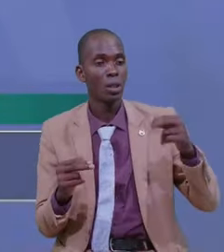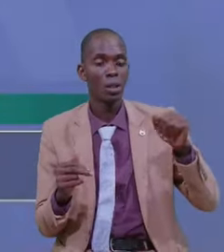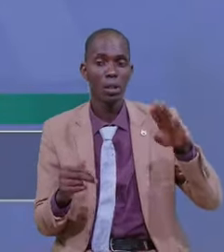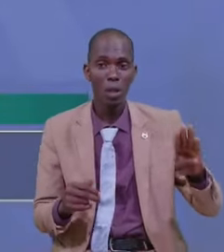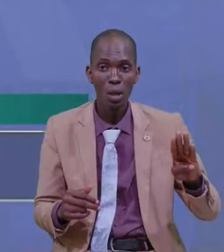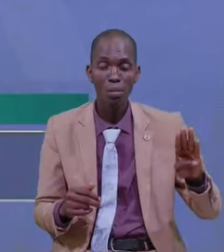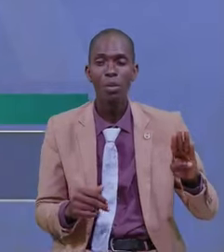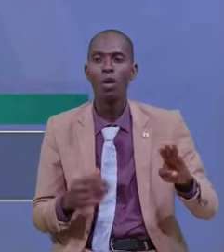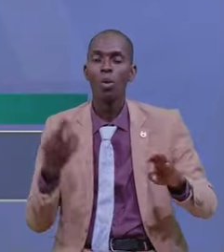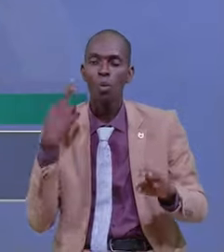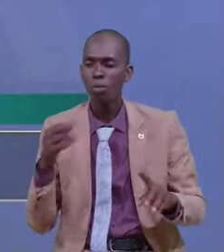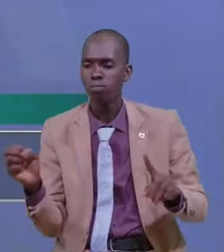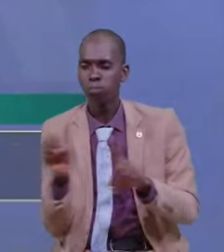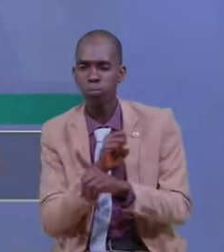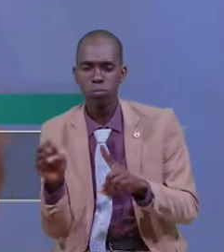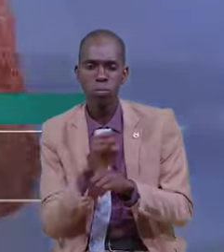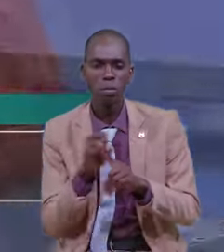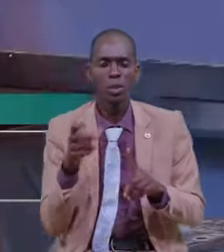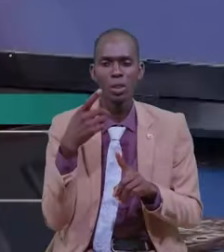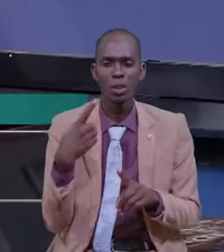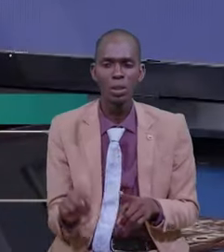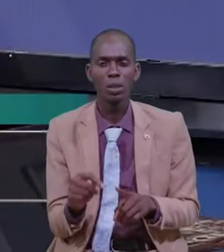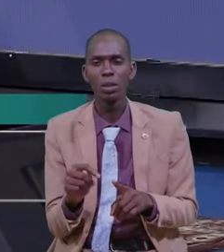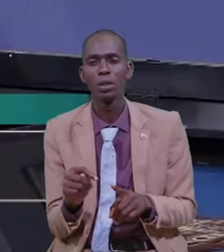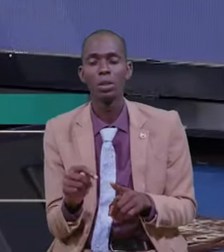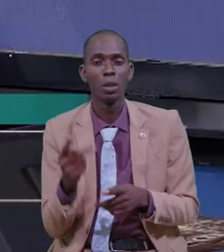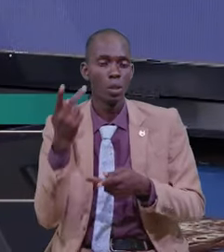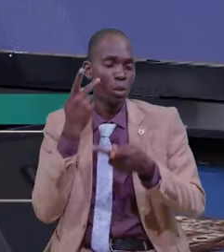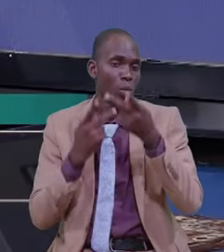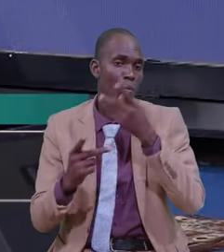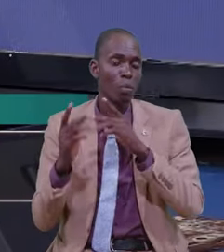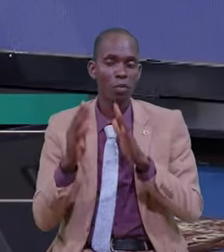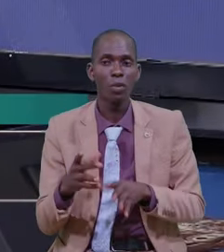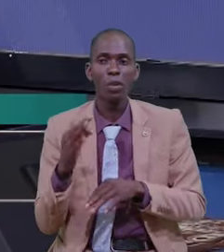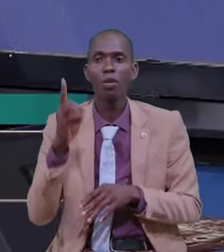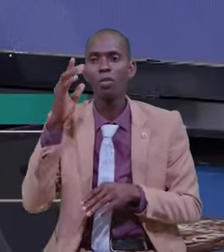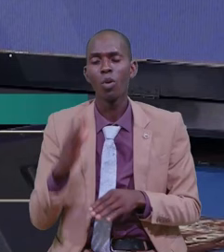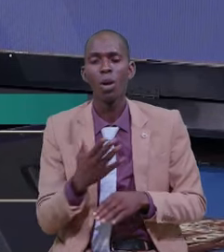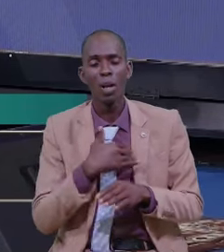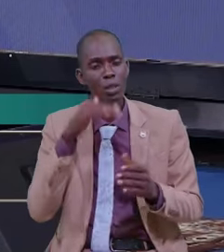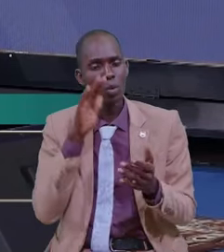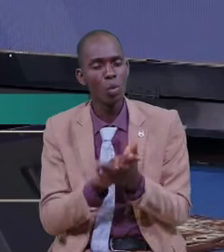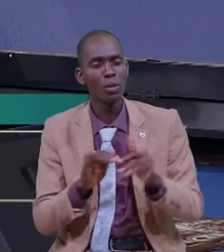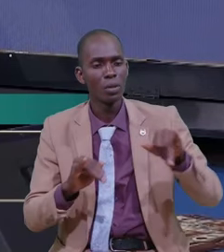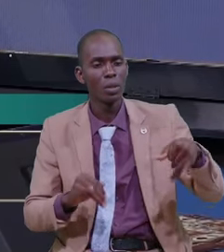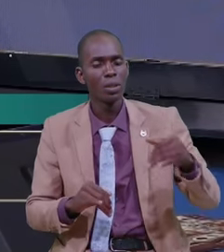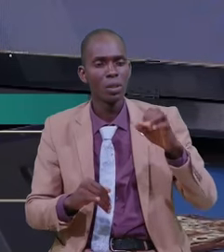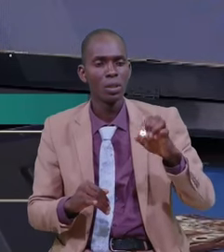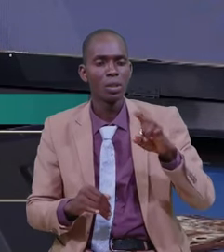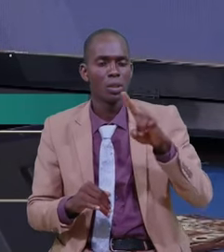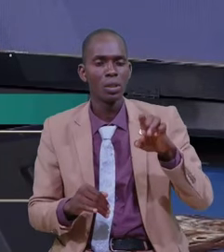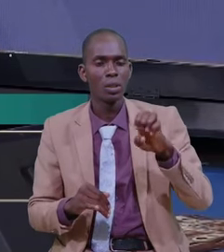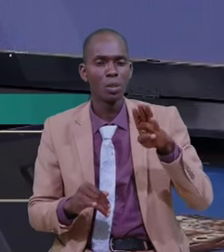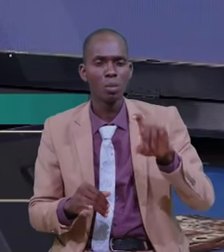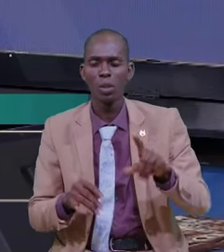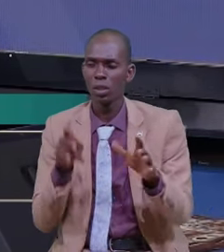God. And Jezebel was killing them. And Obadiah hid 100